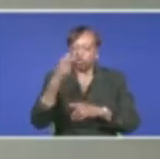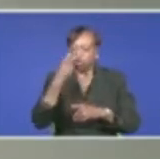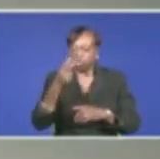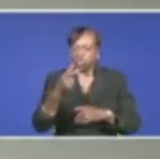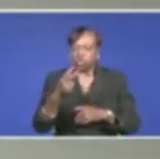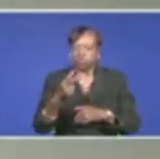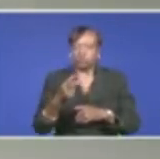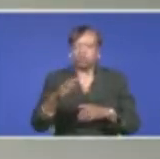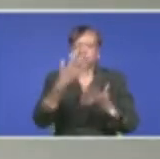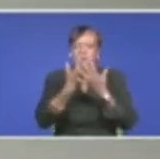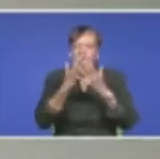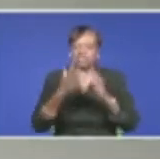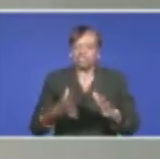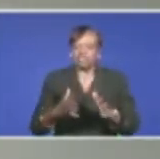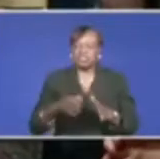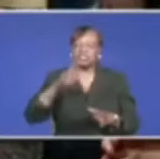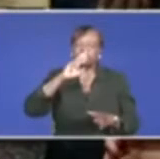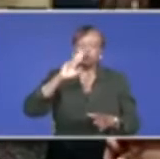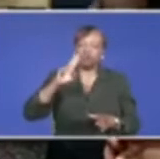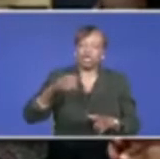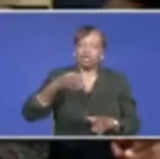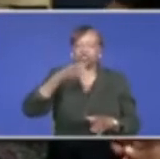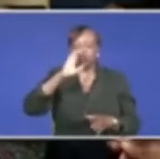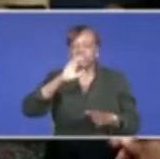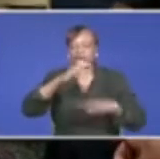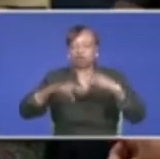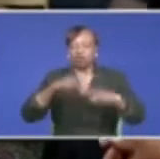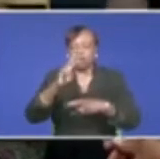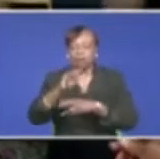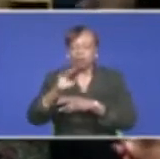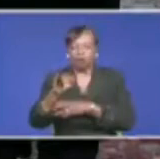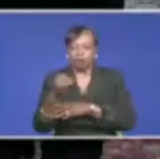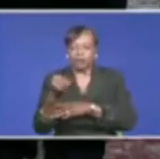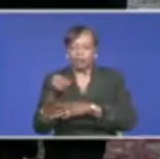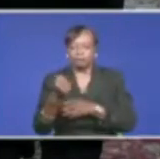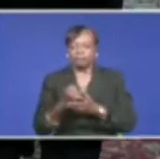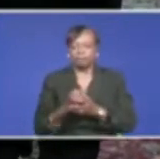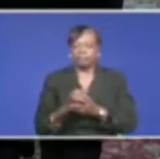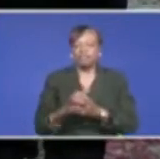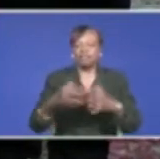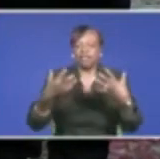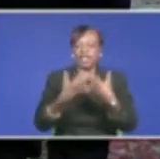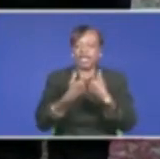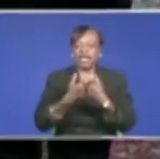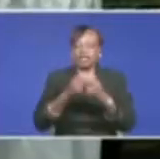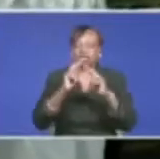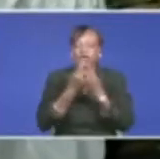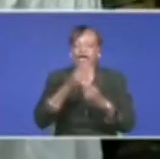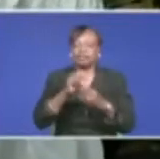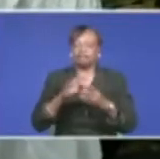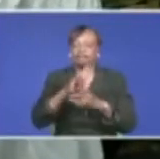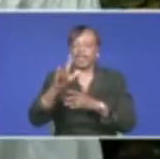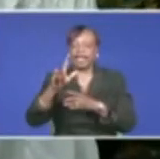rolling marijuana. The massive group included officers from the drug enforcement and gang units, as well as the flying squad in partnership